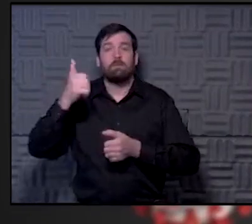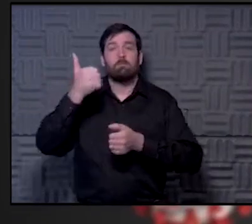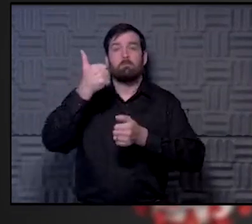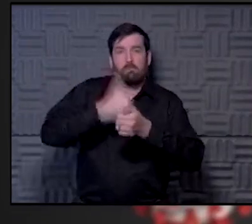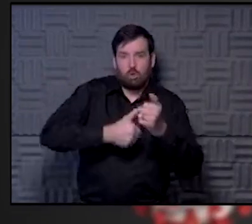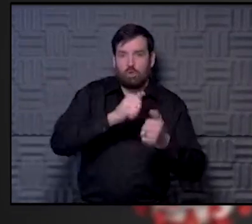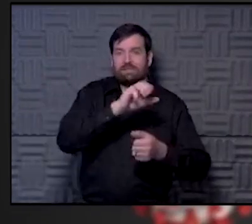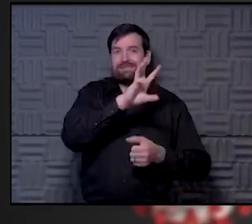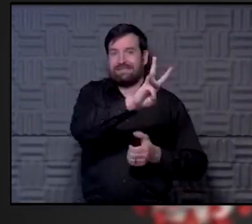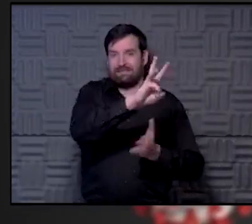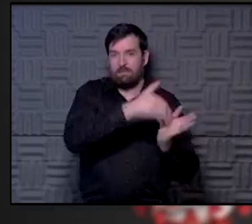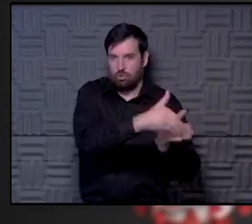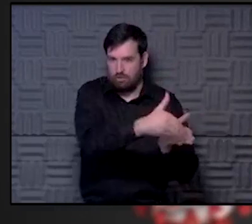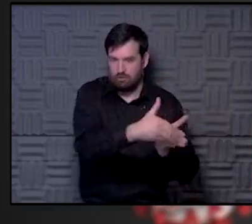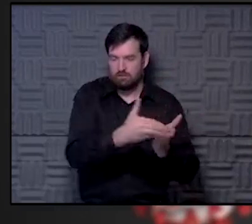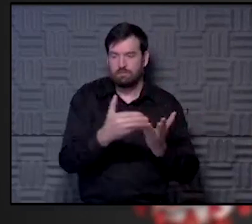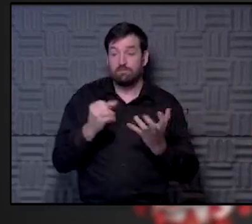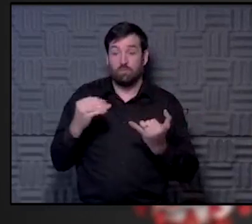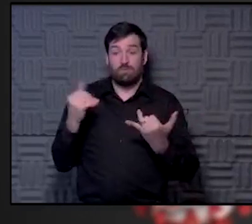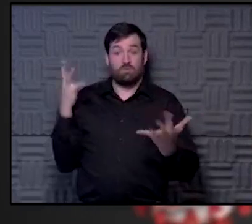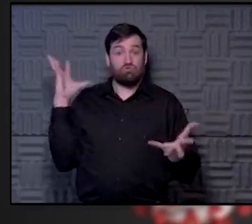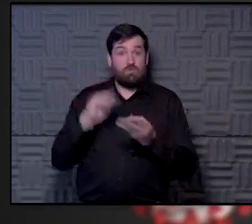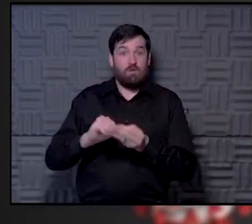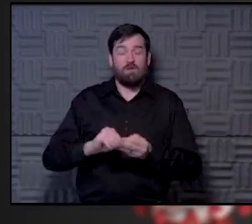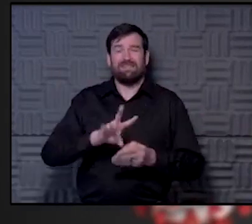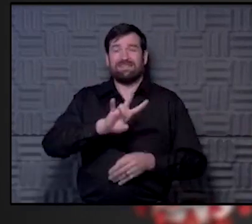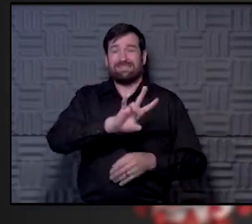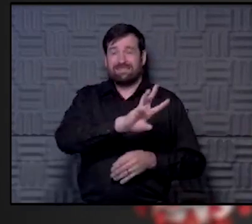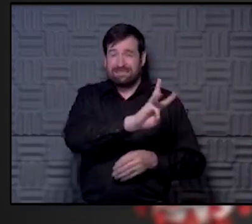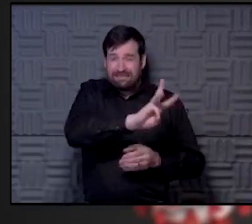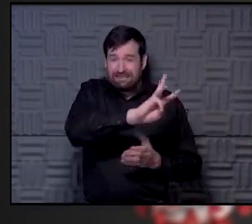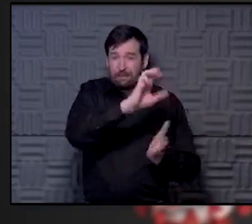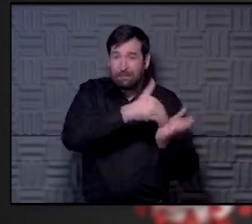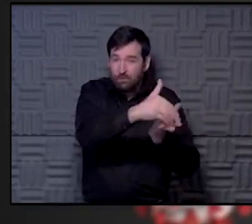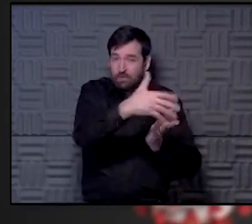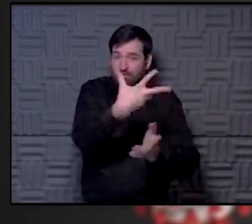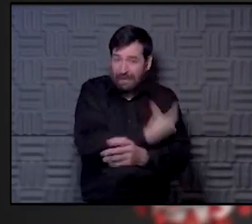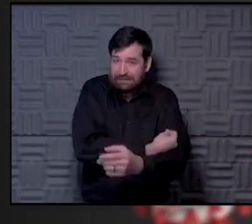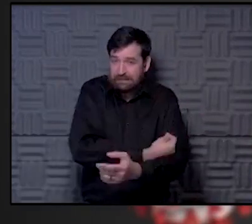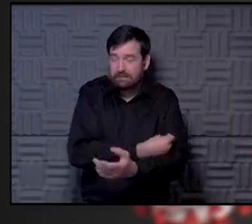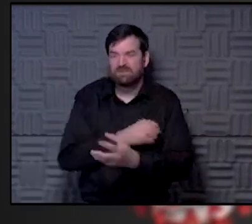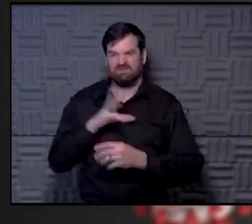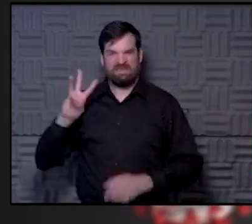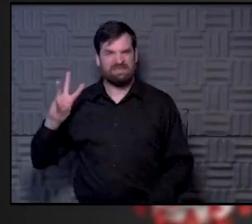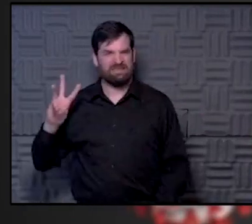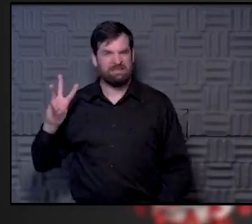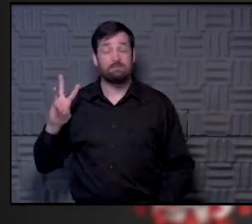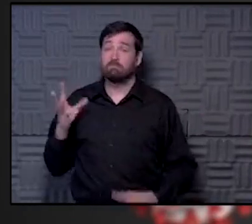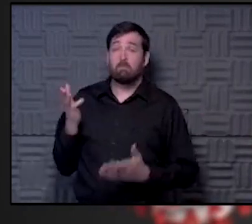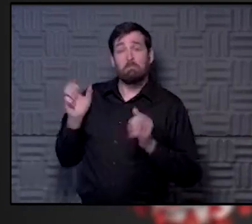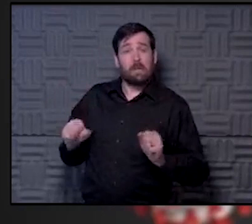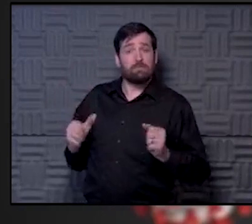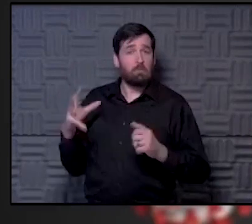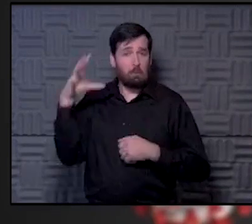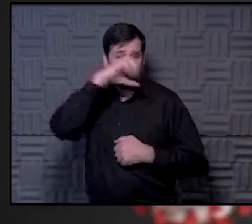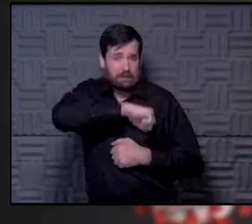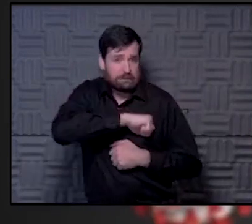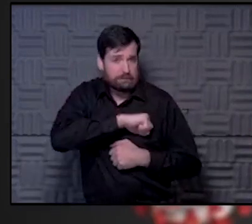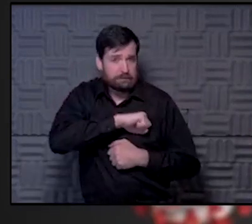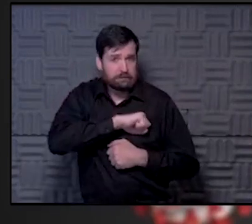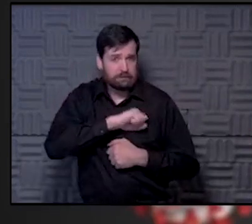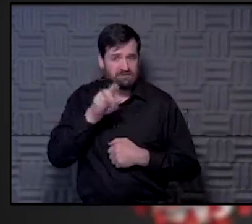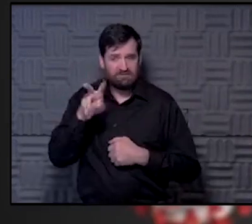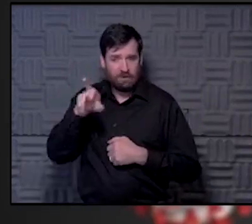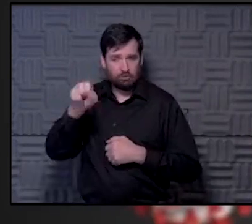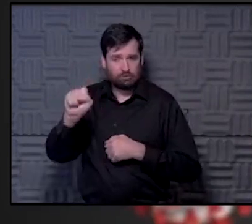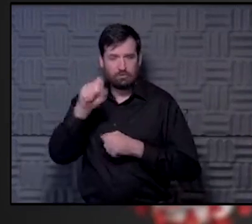we're seeing 6 in 6 million in the vaccinated population. It's very, very possible. Now, as you said, we may have missed some cases in the VAERS data, so we look